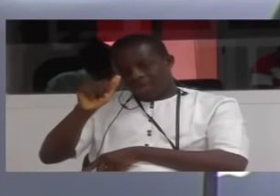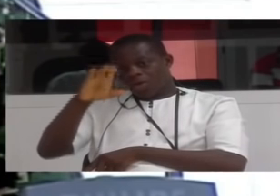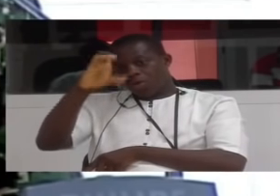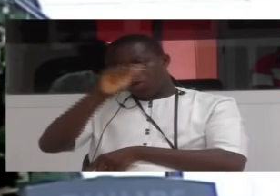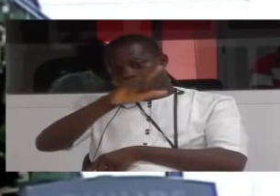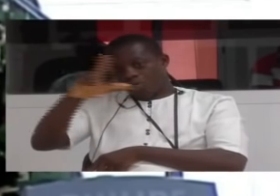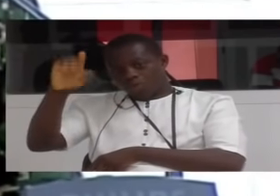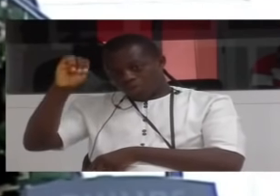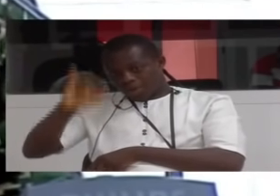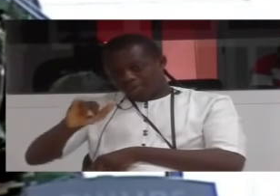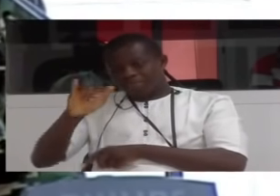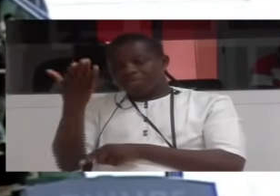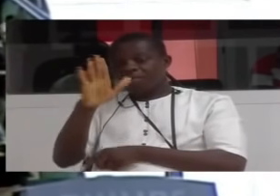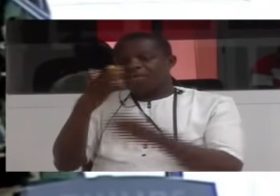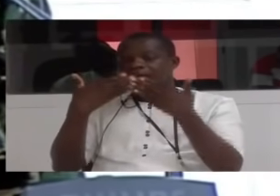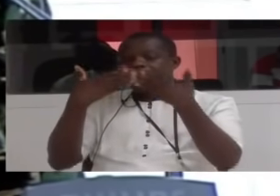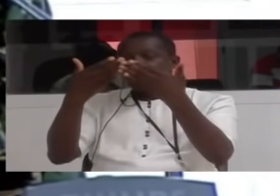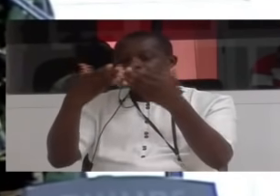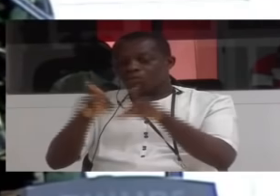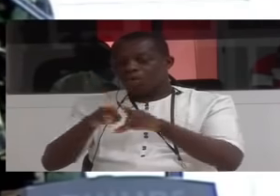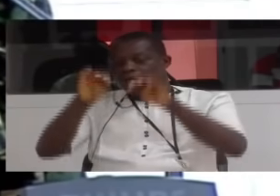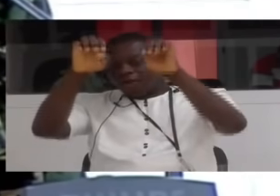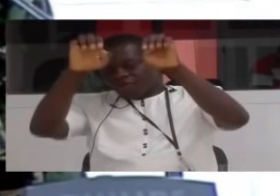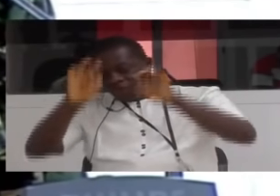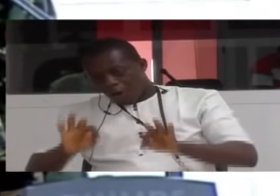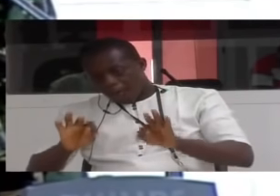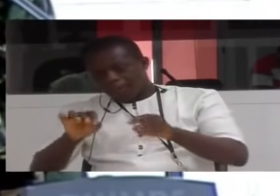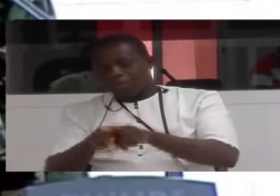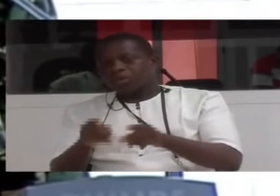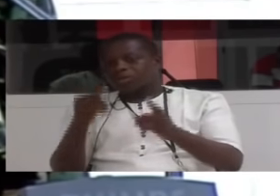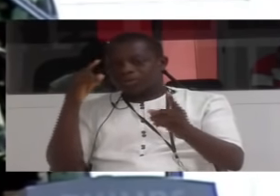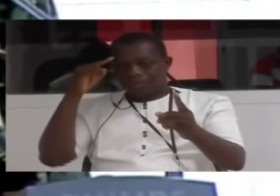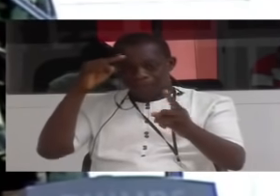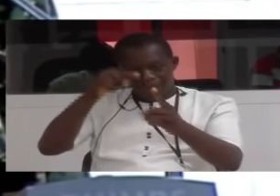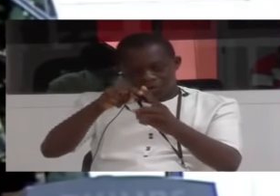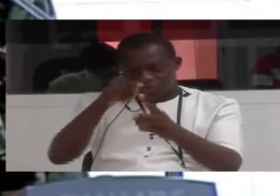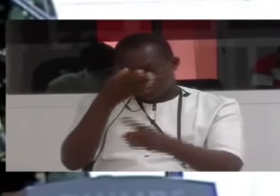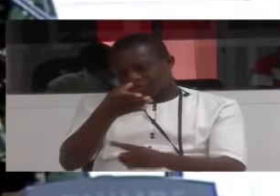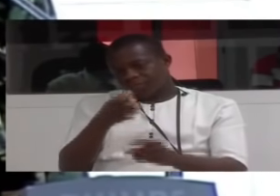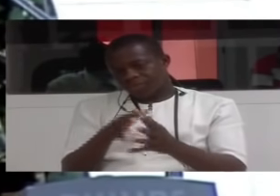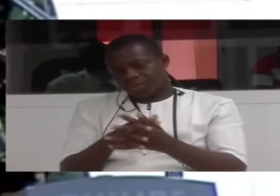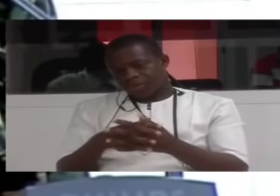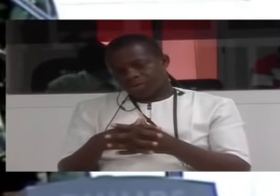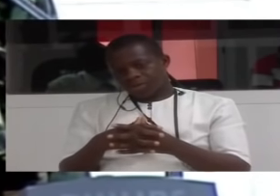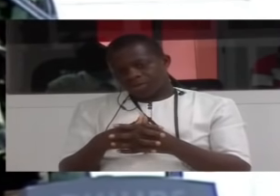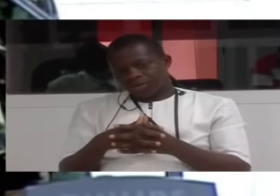operation? Binga jog pour ngén dem outi Mustafa Koli ndax wax nañ len lan ngén wara